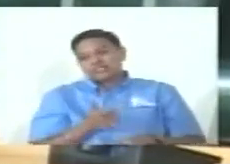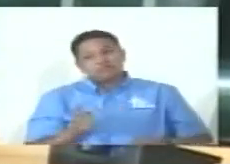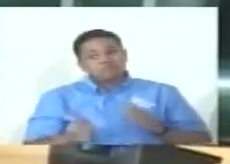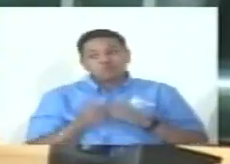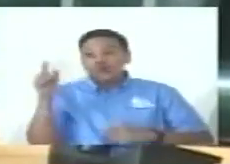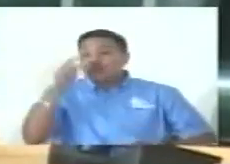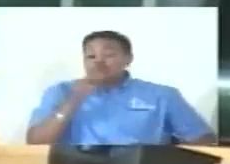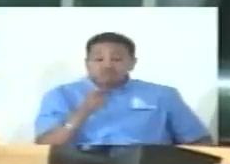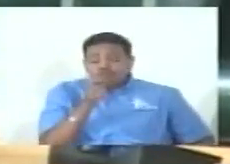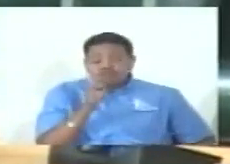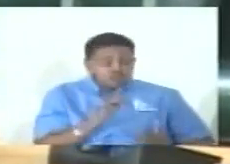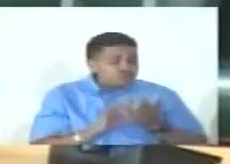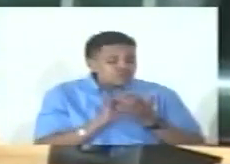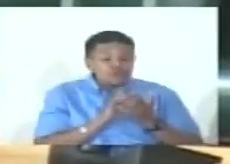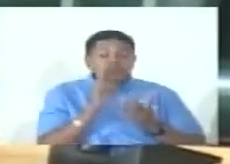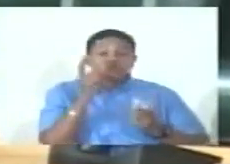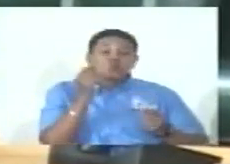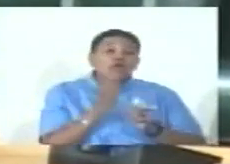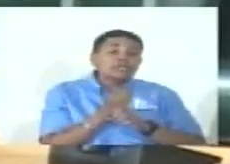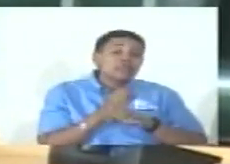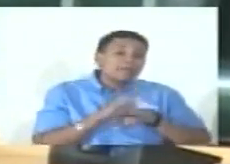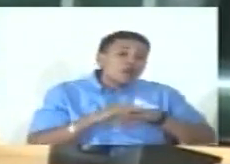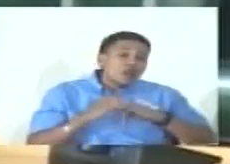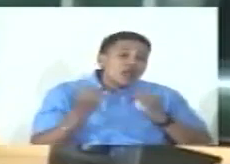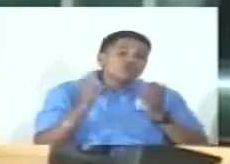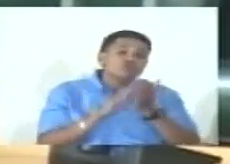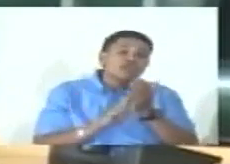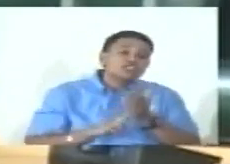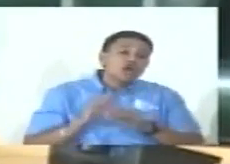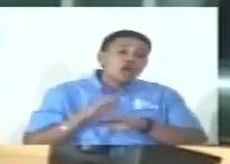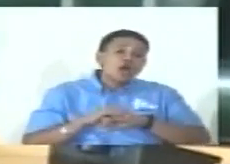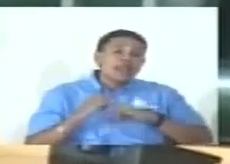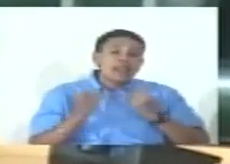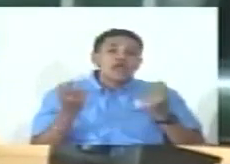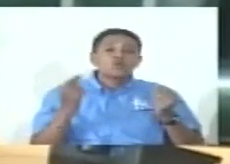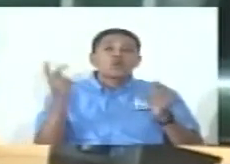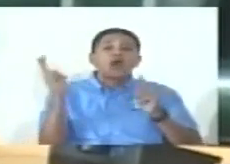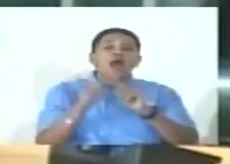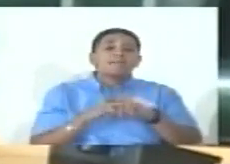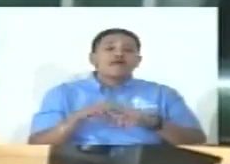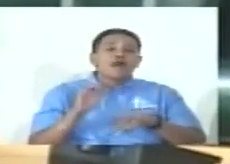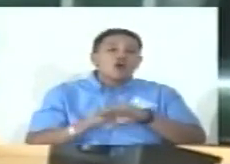You do examinations online, you register online, you do applications online.